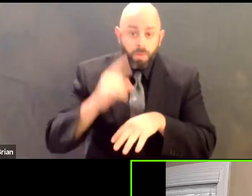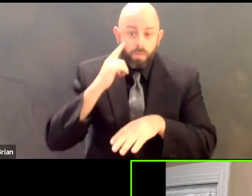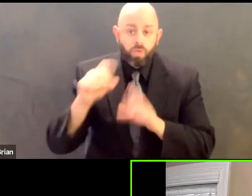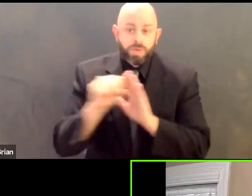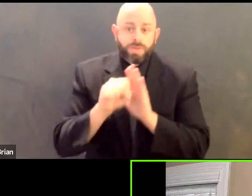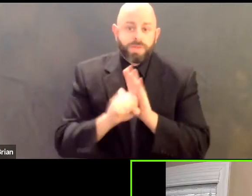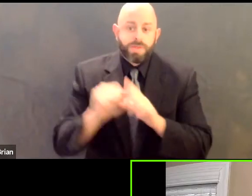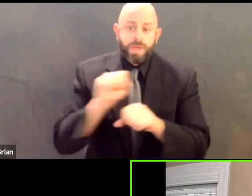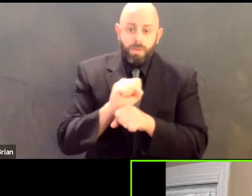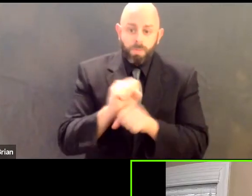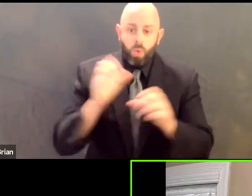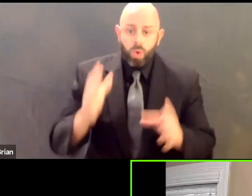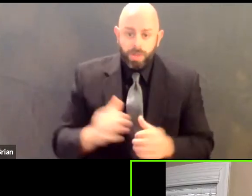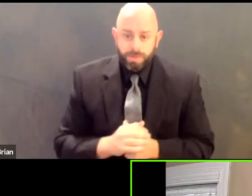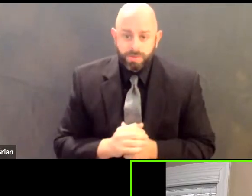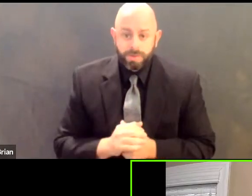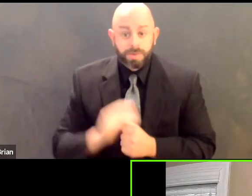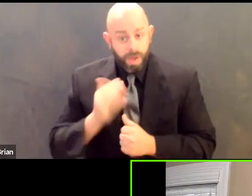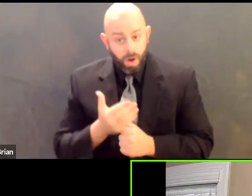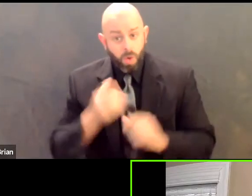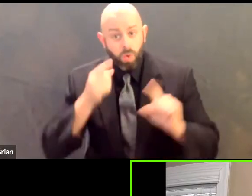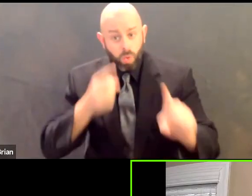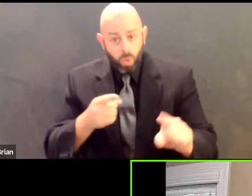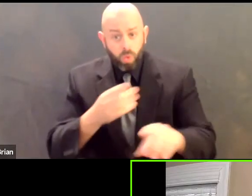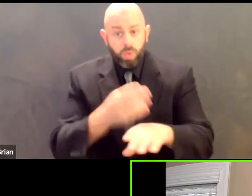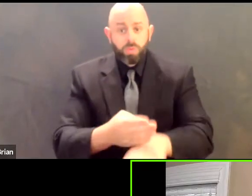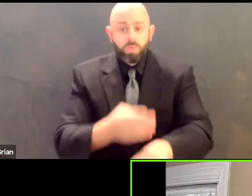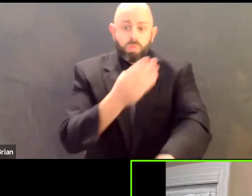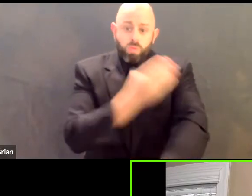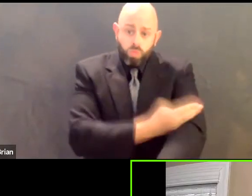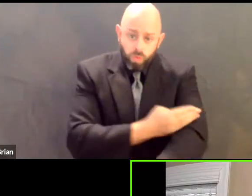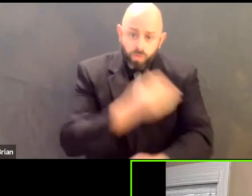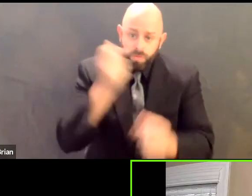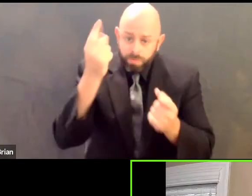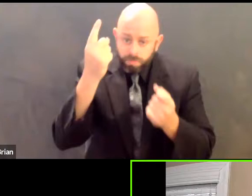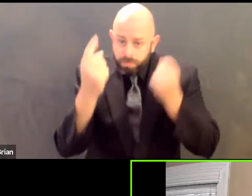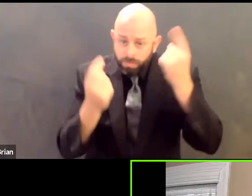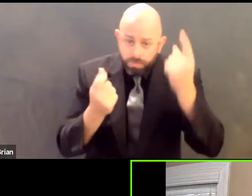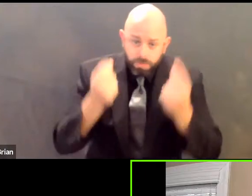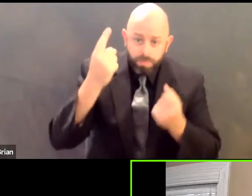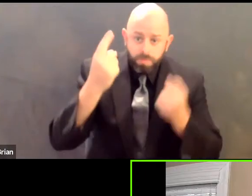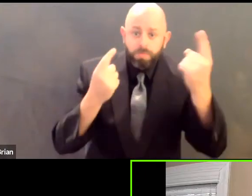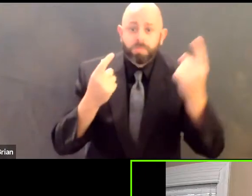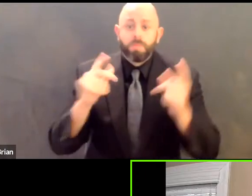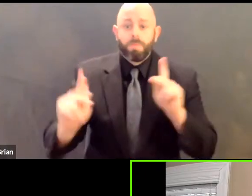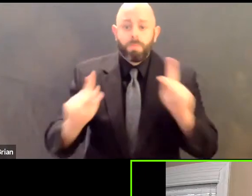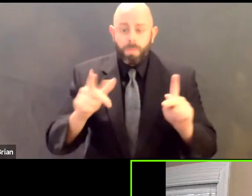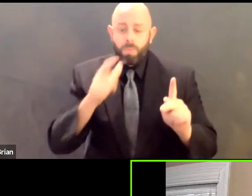employees. It is our goal to improve our understanding of the